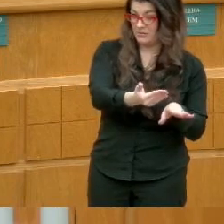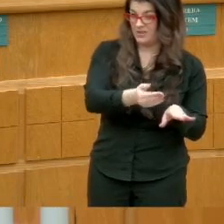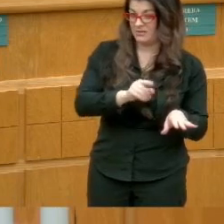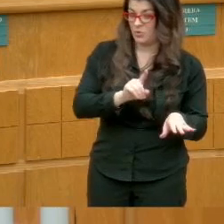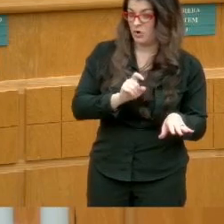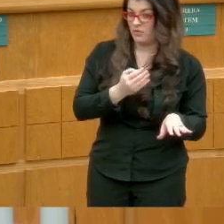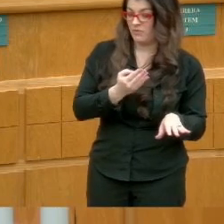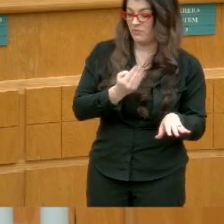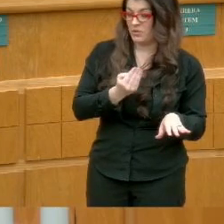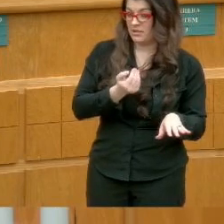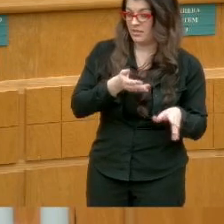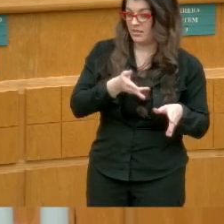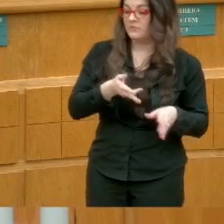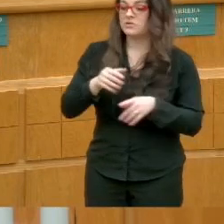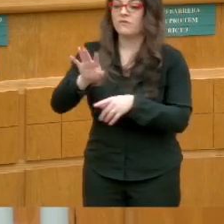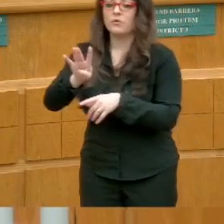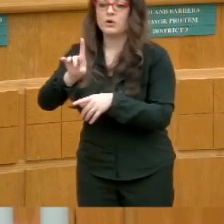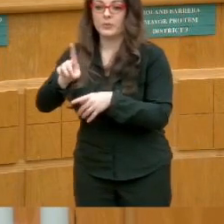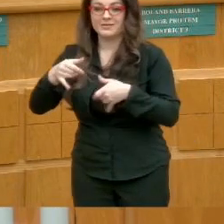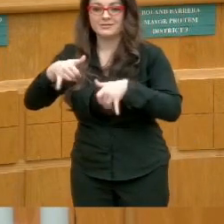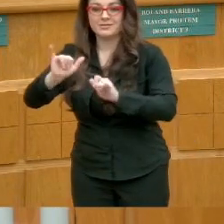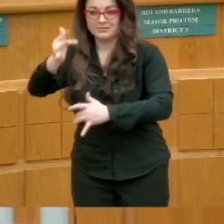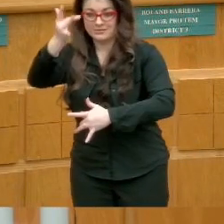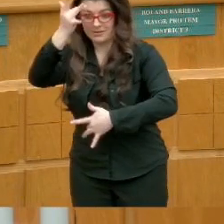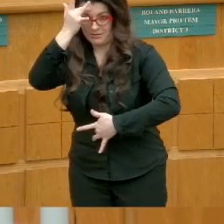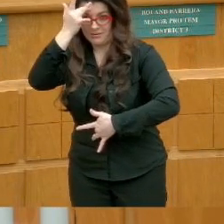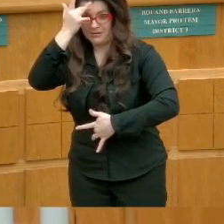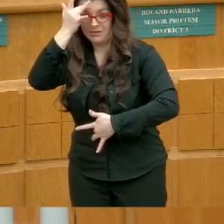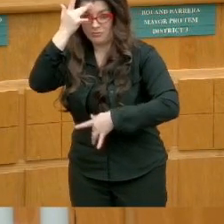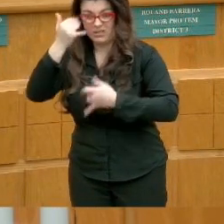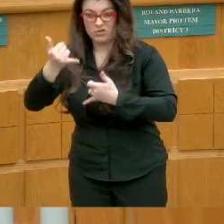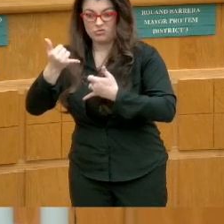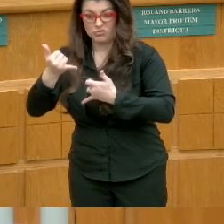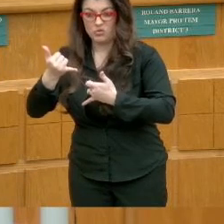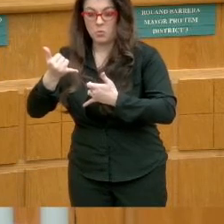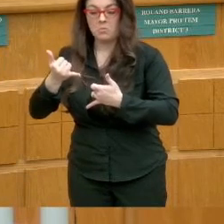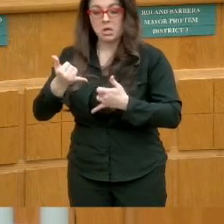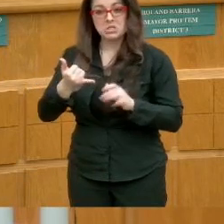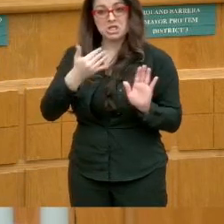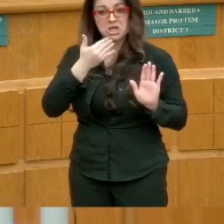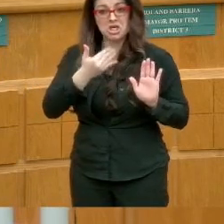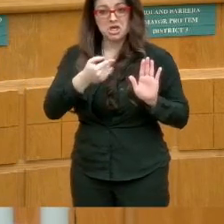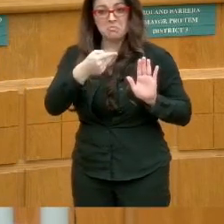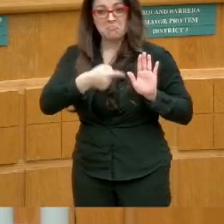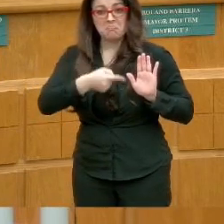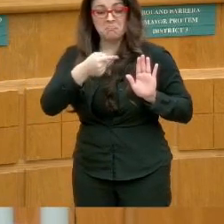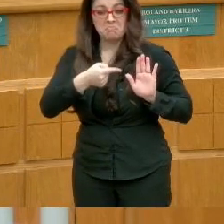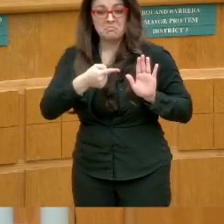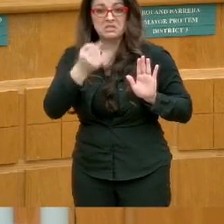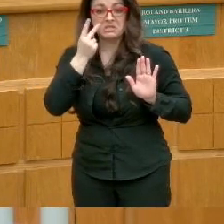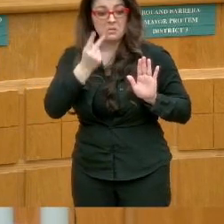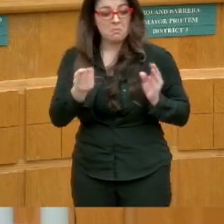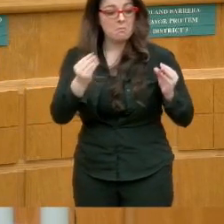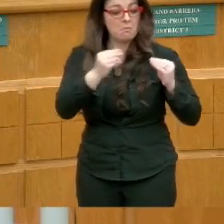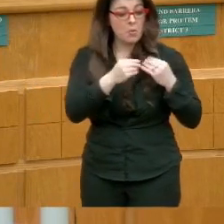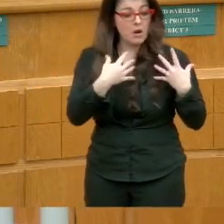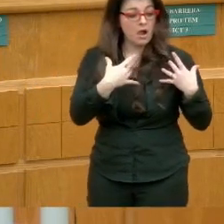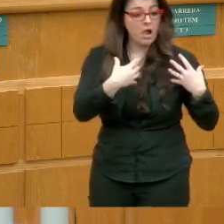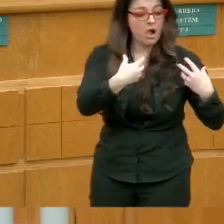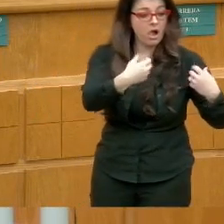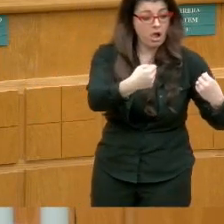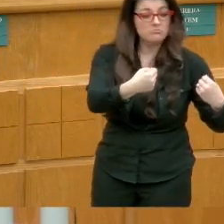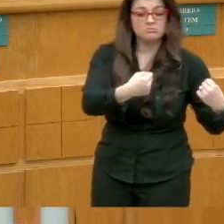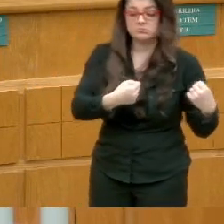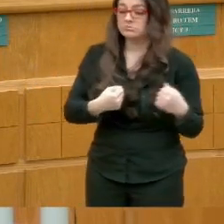past their period of still having it. And so this is a good sign, though, because we have more recovered. We still have 41 active cases and